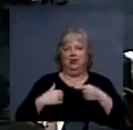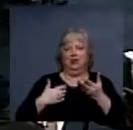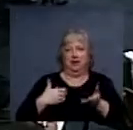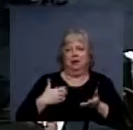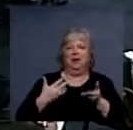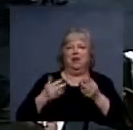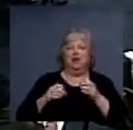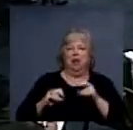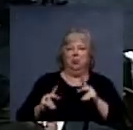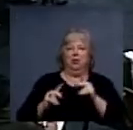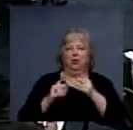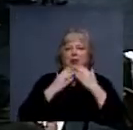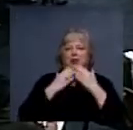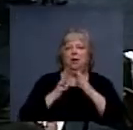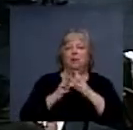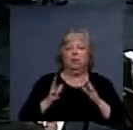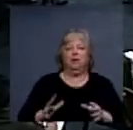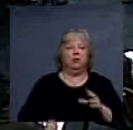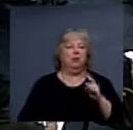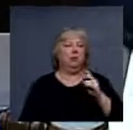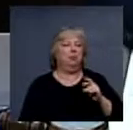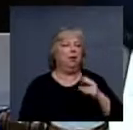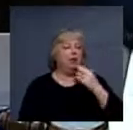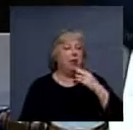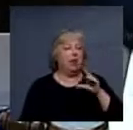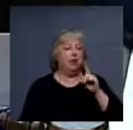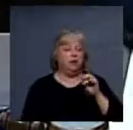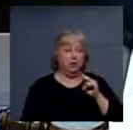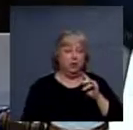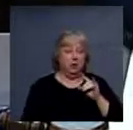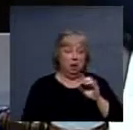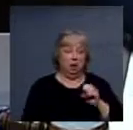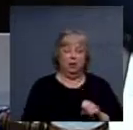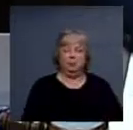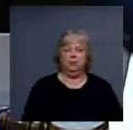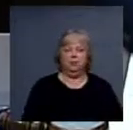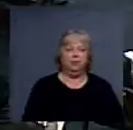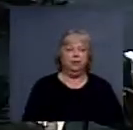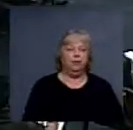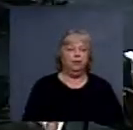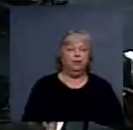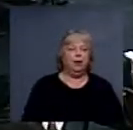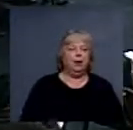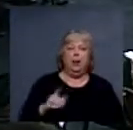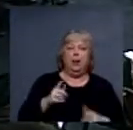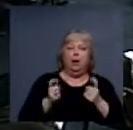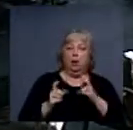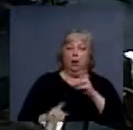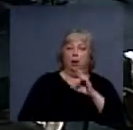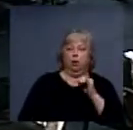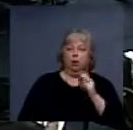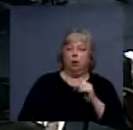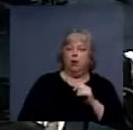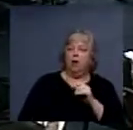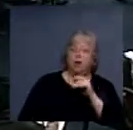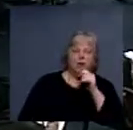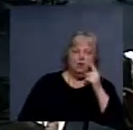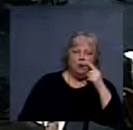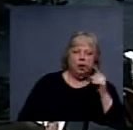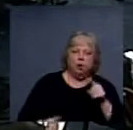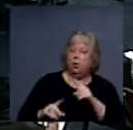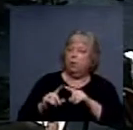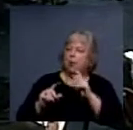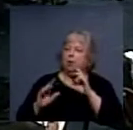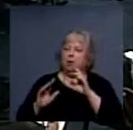much. Thank you, Donnie. Director Wright has a question, perhaps? No questions for you, but I would like staff to pull up the